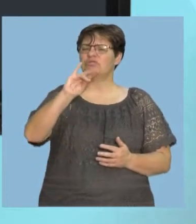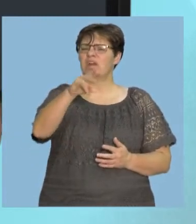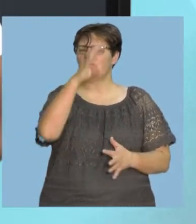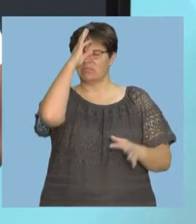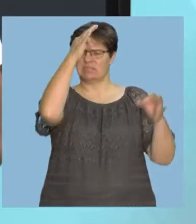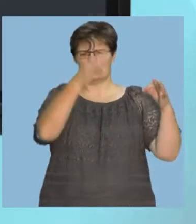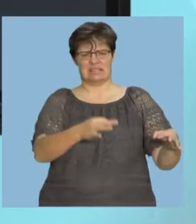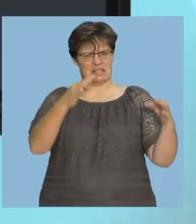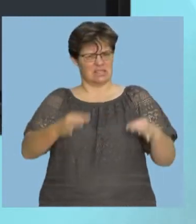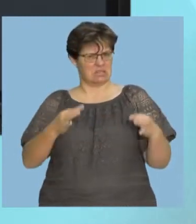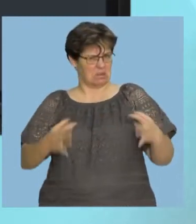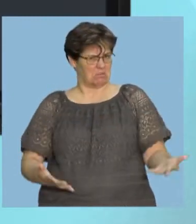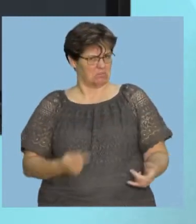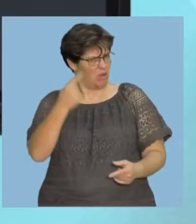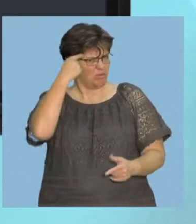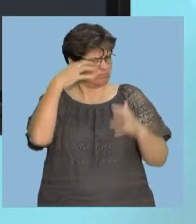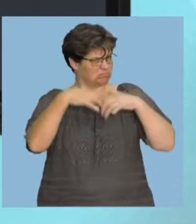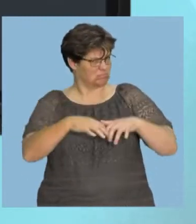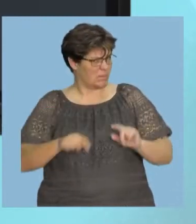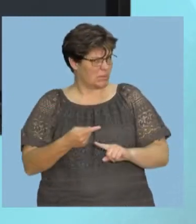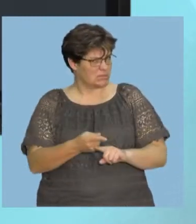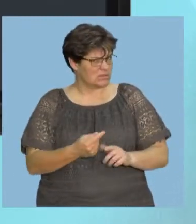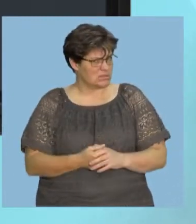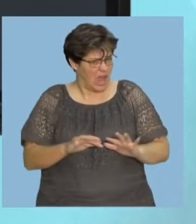in your own life? Have you ever thought about it?